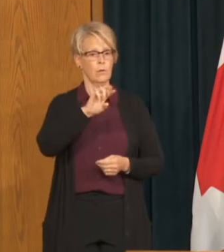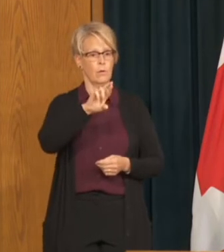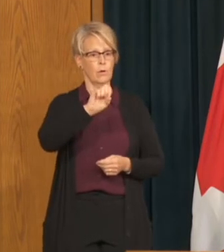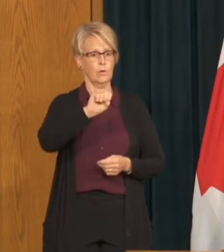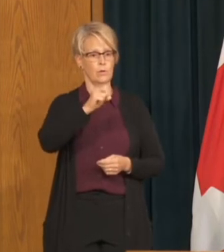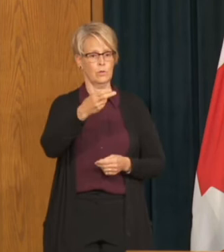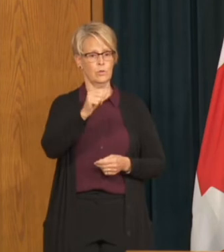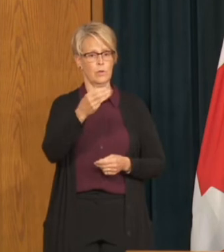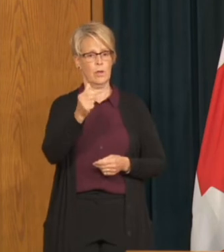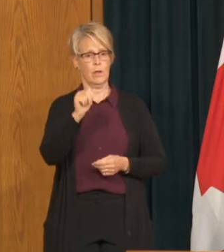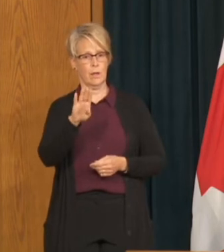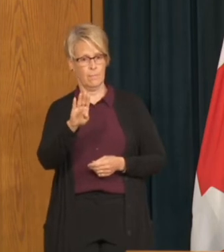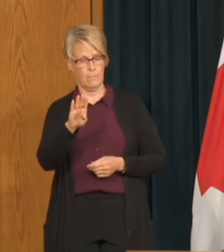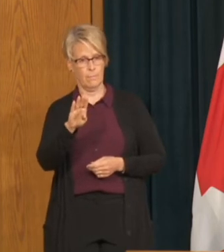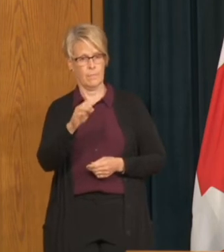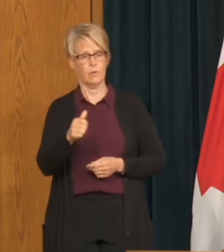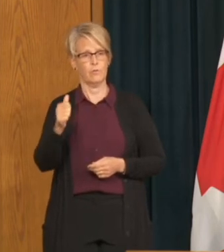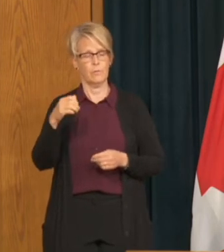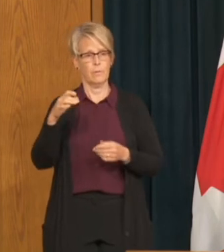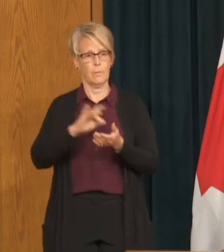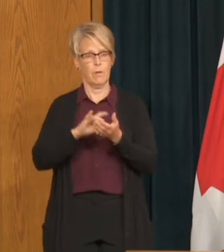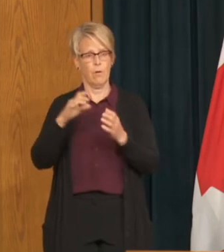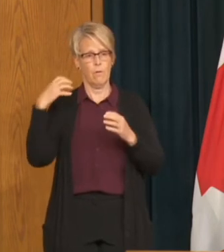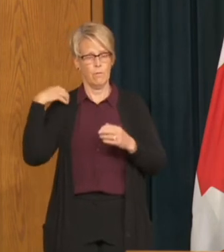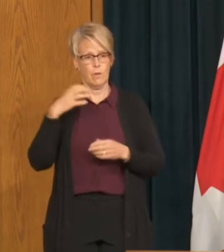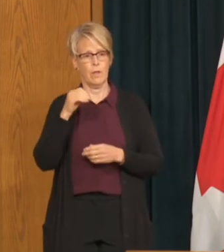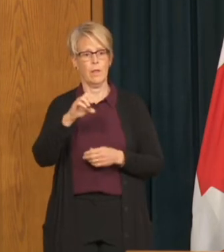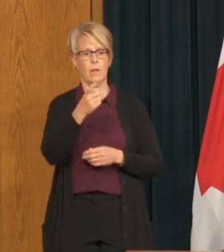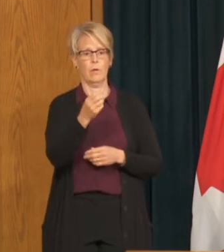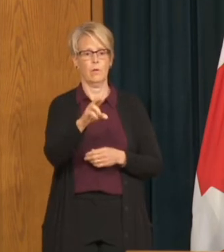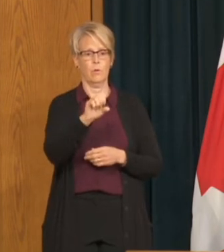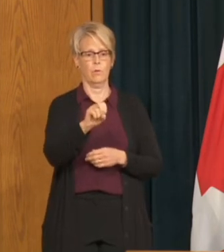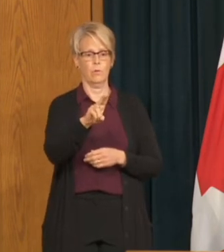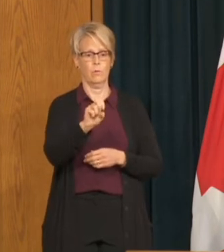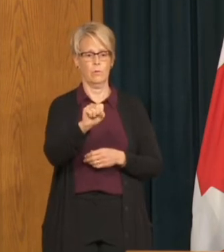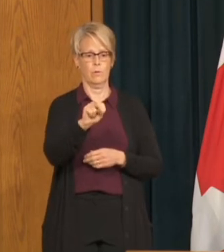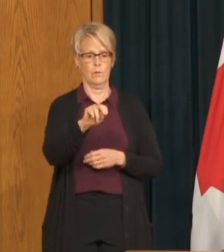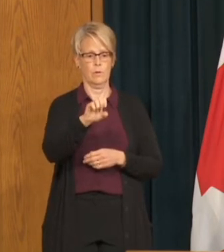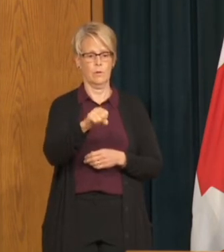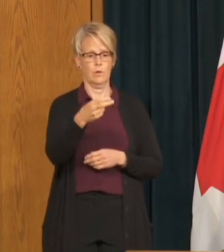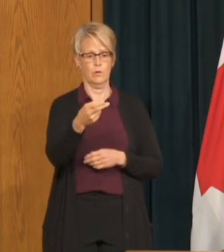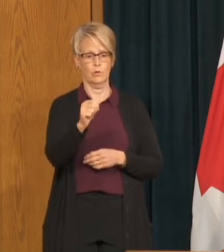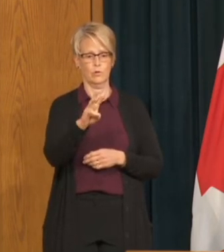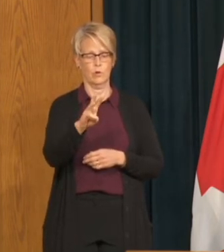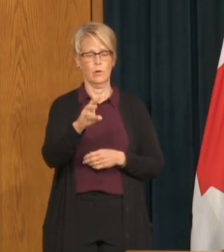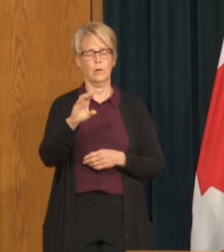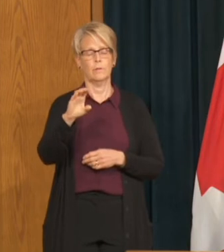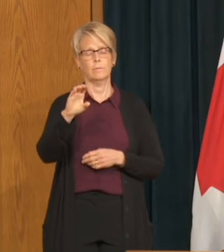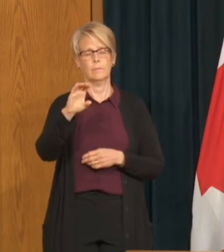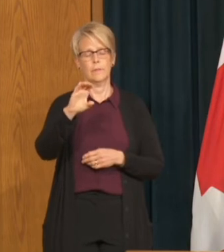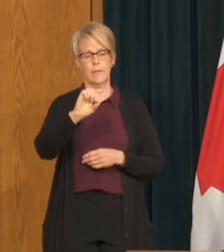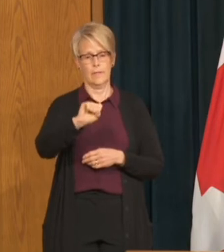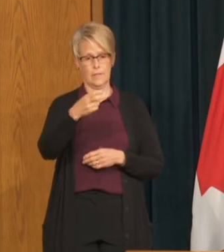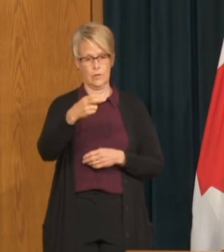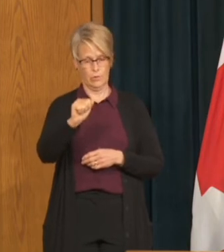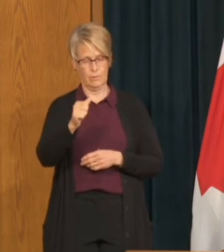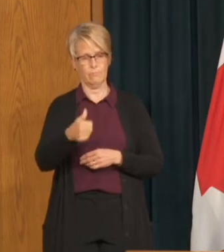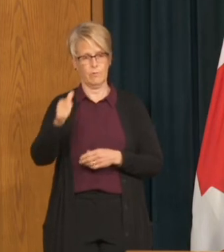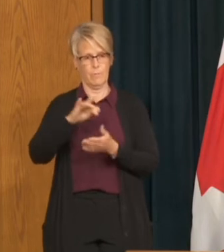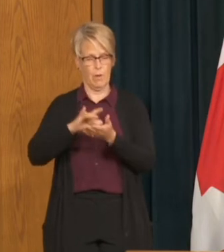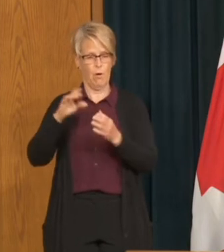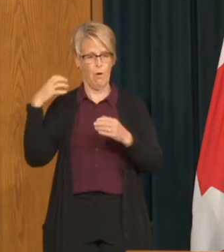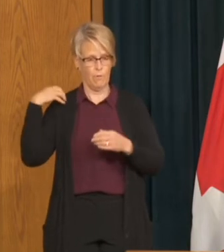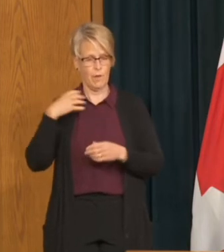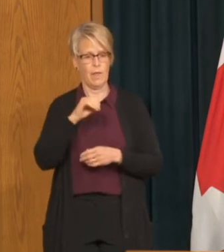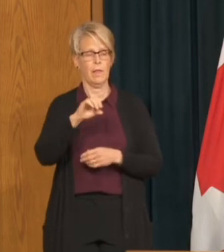Saskatchewan's Chief Medical Health Officer, as well as Dr. Susan Shah, SHA Chief Medical Officer, and Dr.